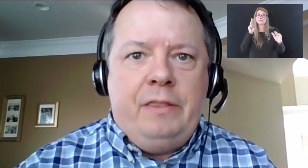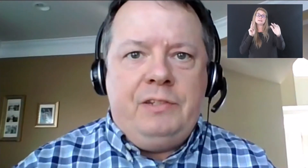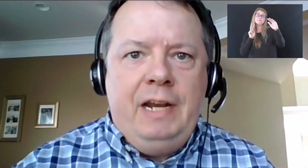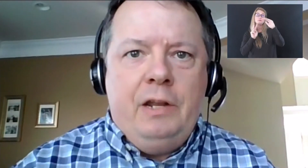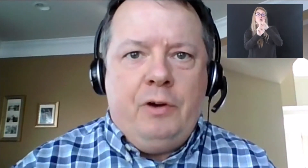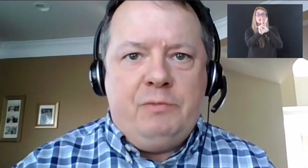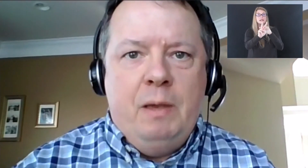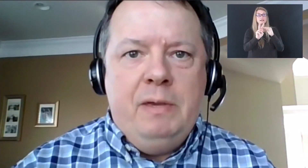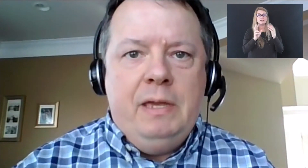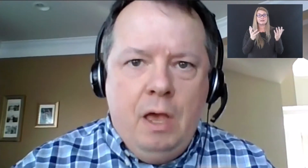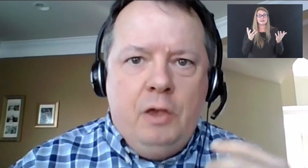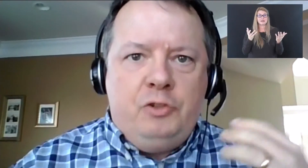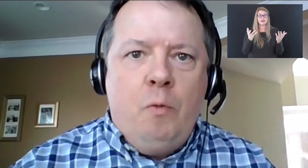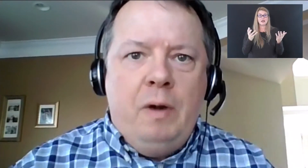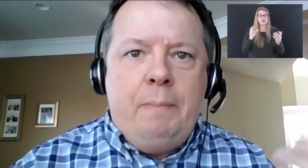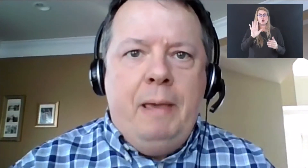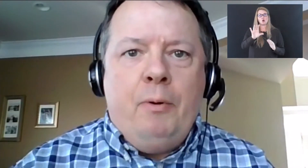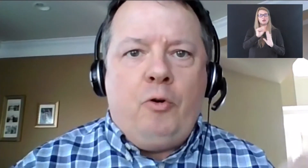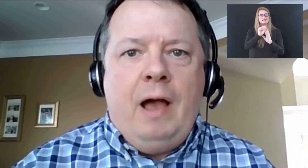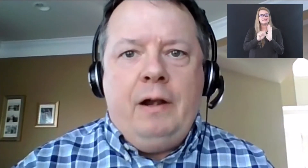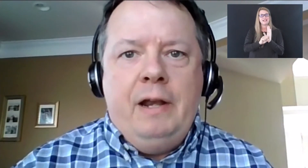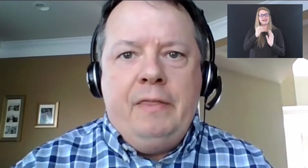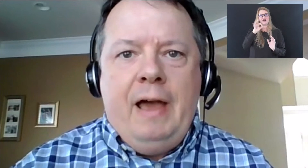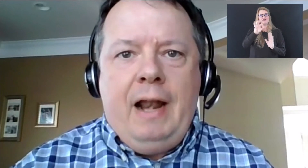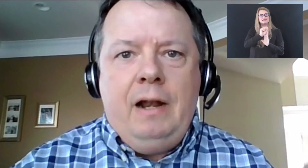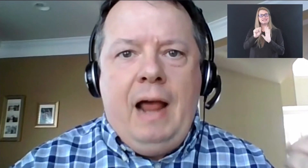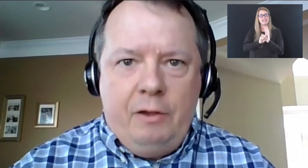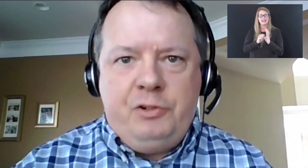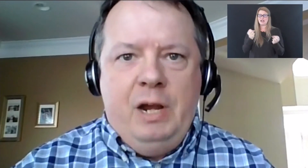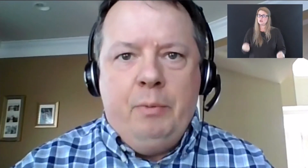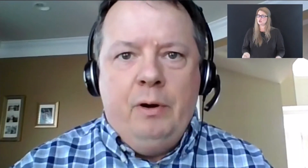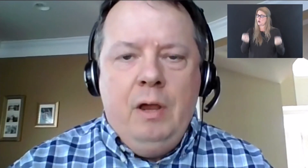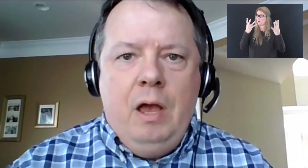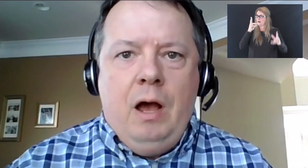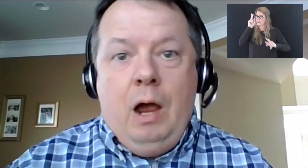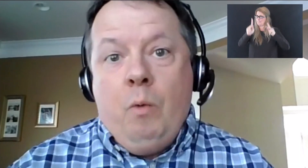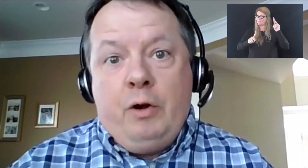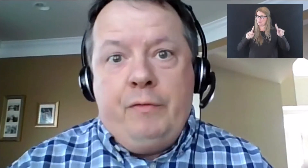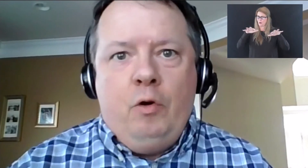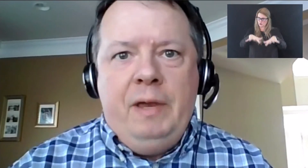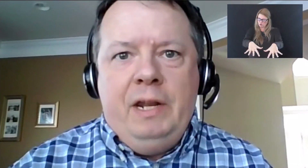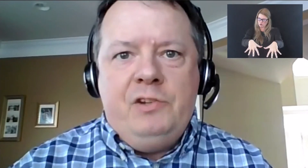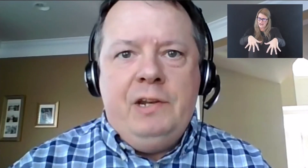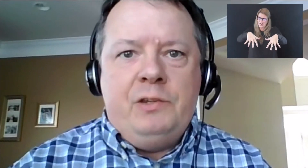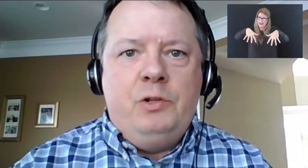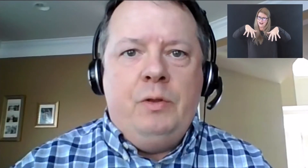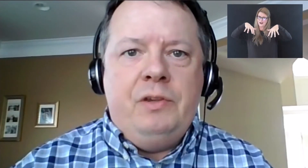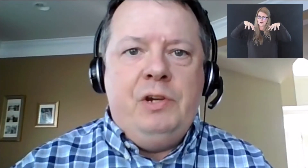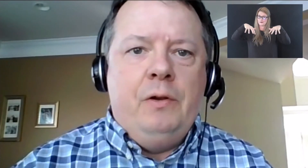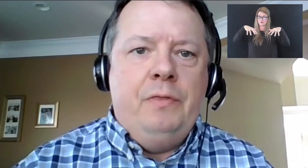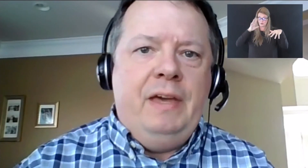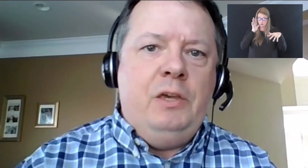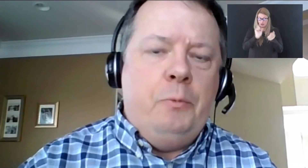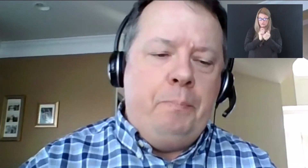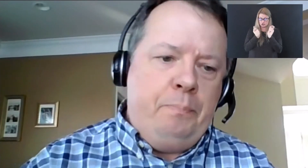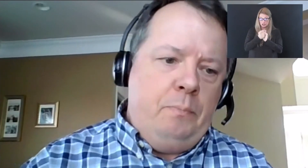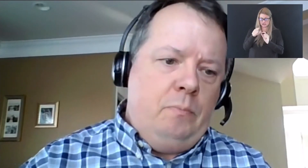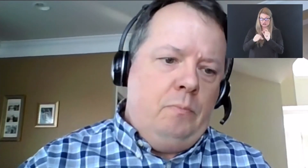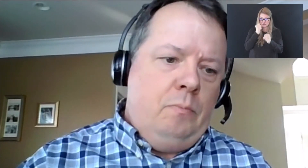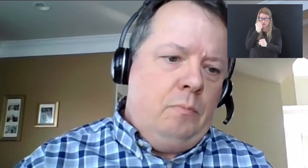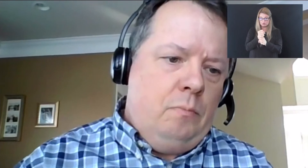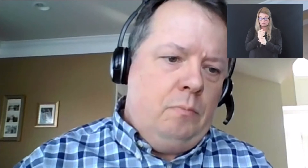your State of the State address may be. So many people crowded into that House chamber. I wonder if there will be any changes to it this year. Thank